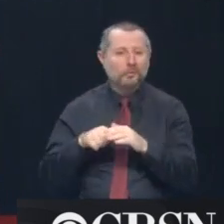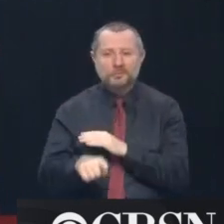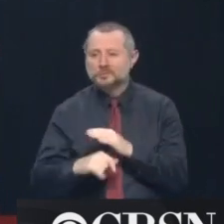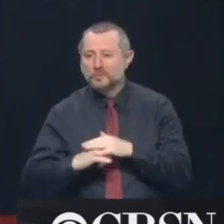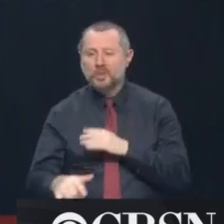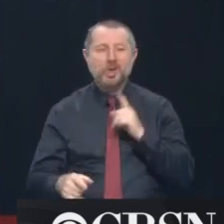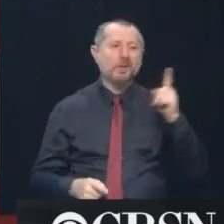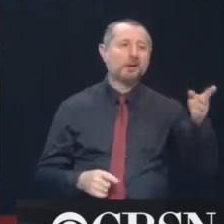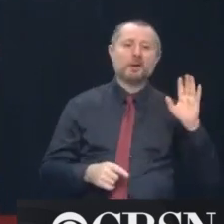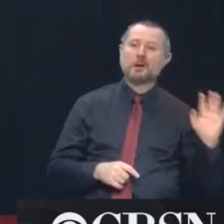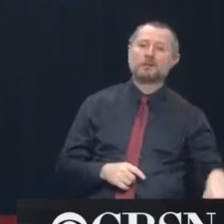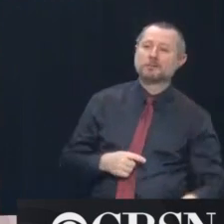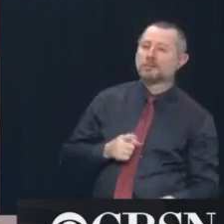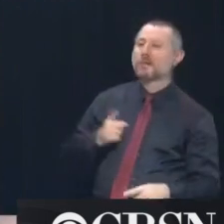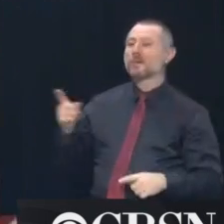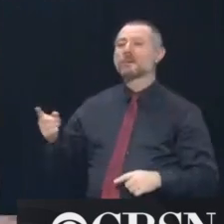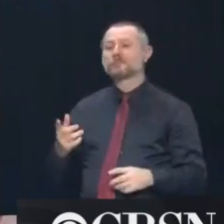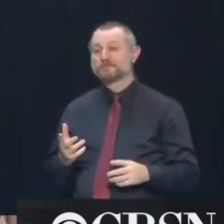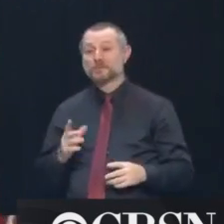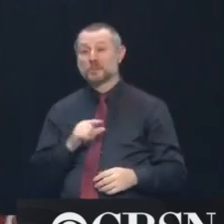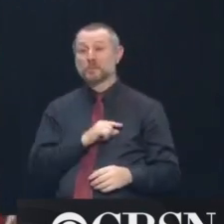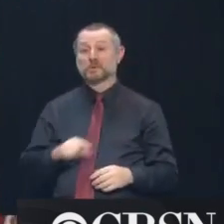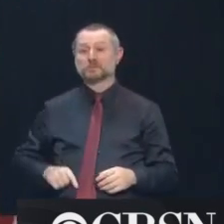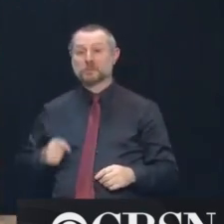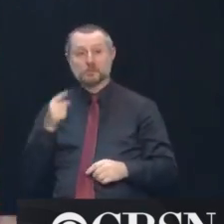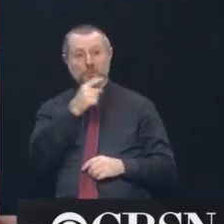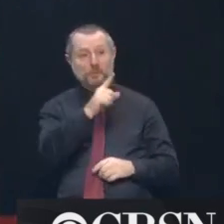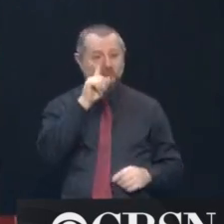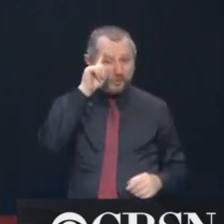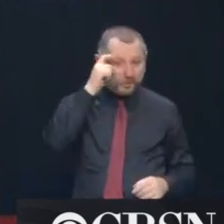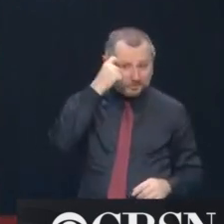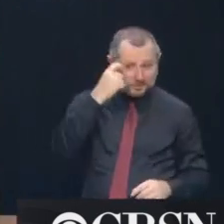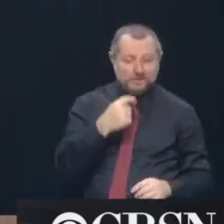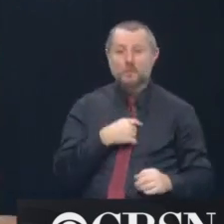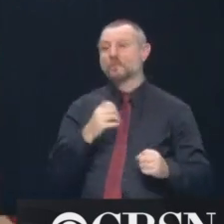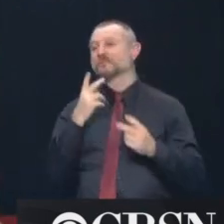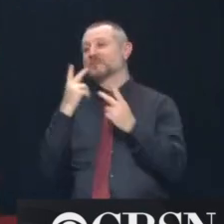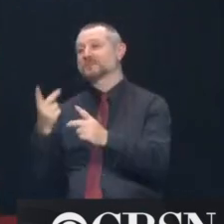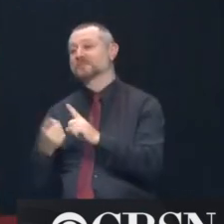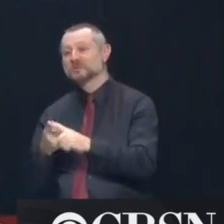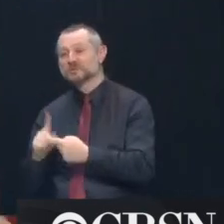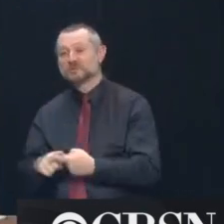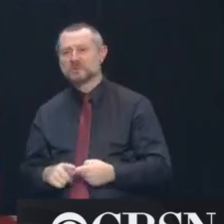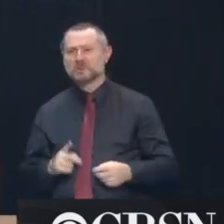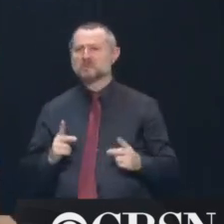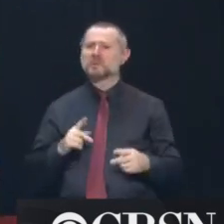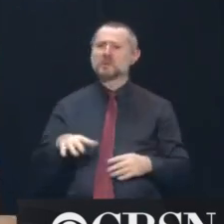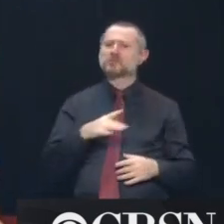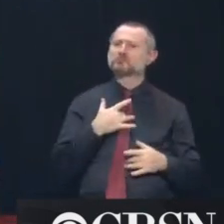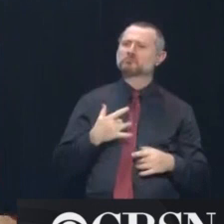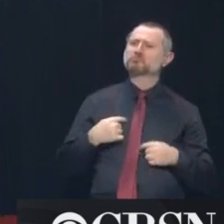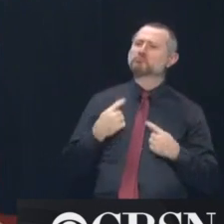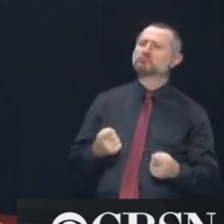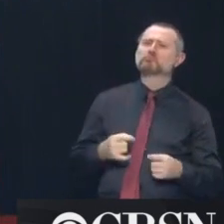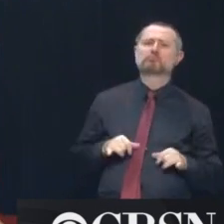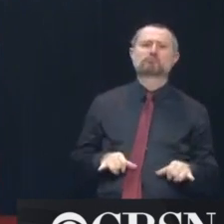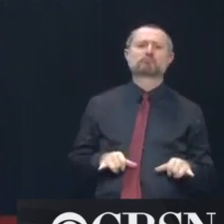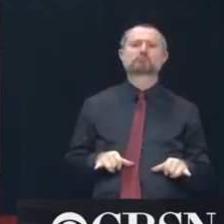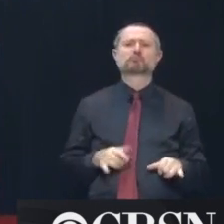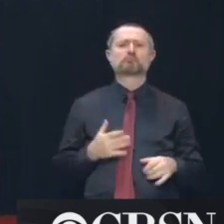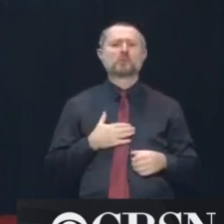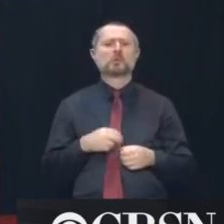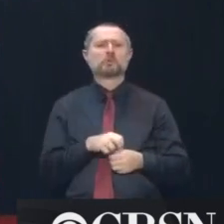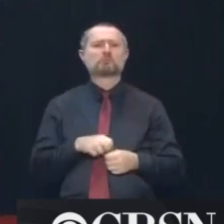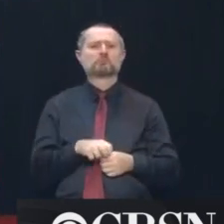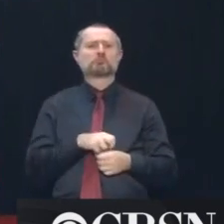other boroughs to eat. You're not running around seeing your friends constantly or shopping. People have maintained mainly to their neighborhoods